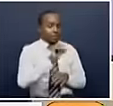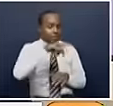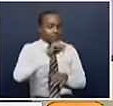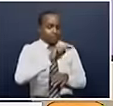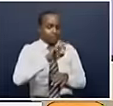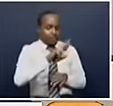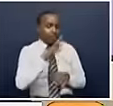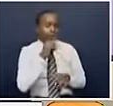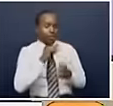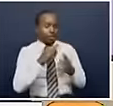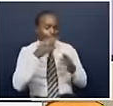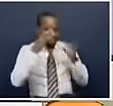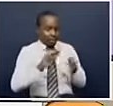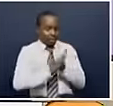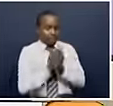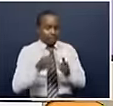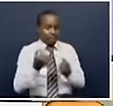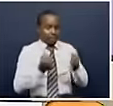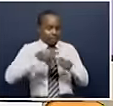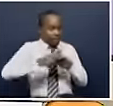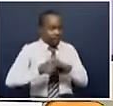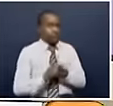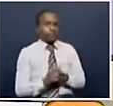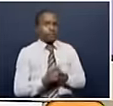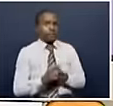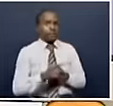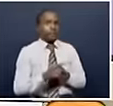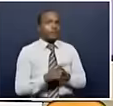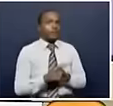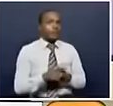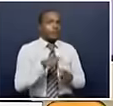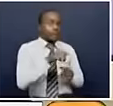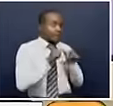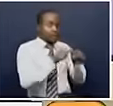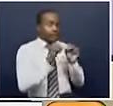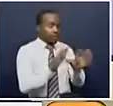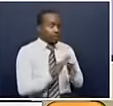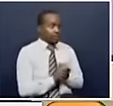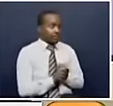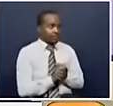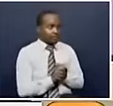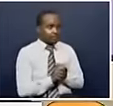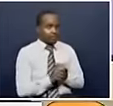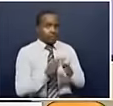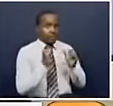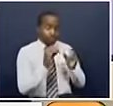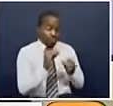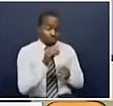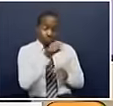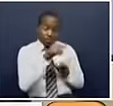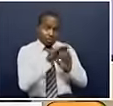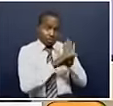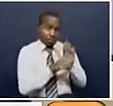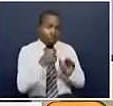matter of time. Mm-hmm. Things go and he has to quickly shut. It's not sustainable. So into Jiajiri is where we said,